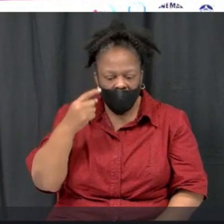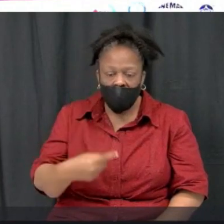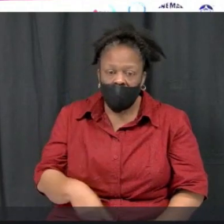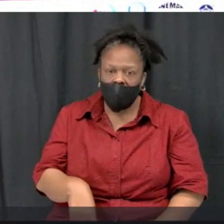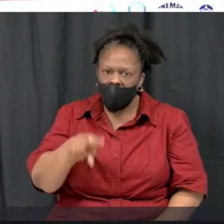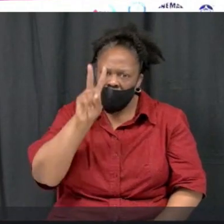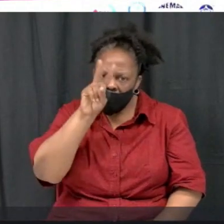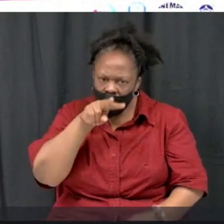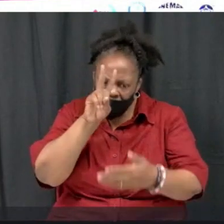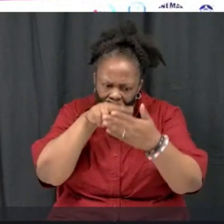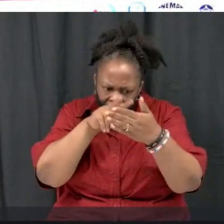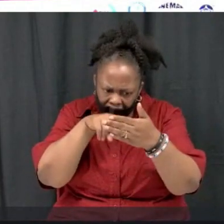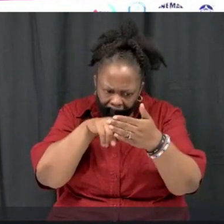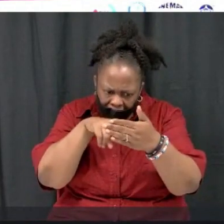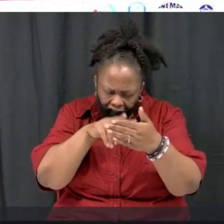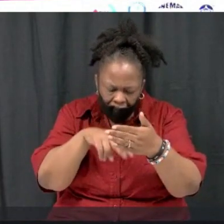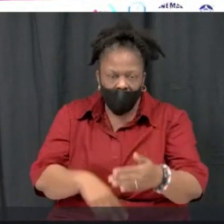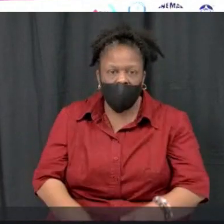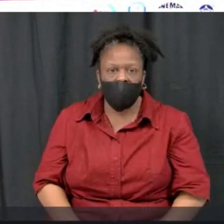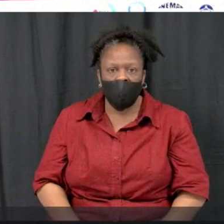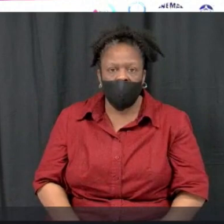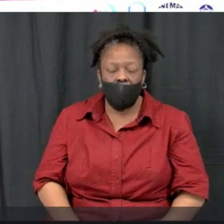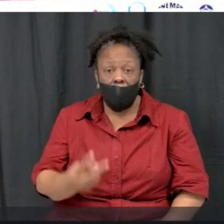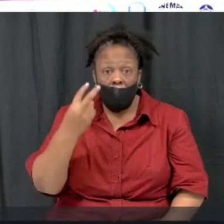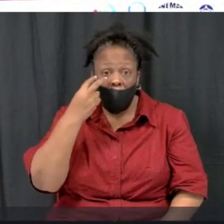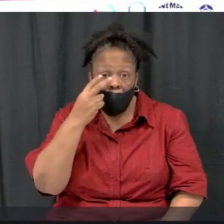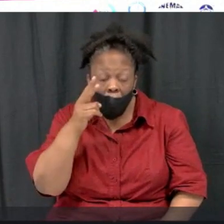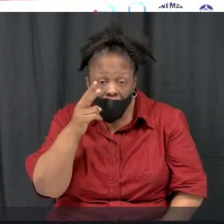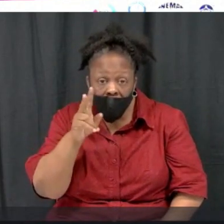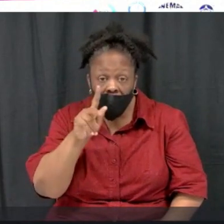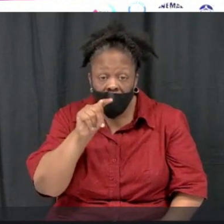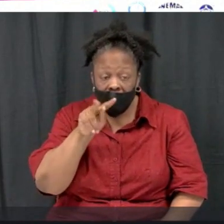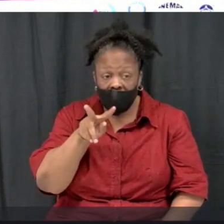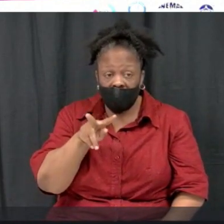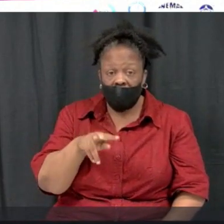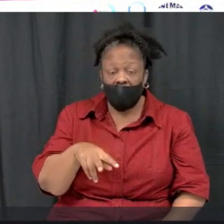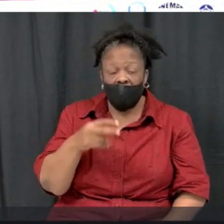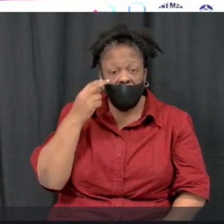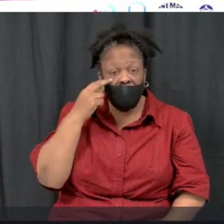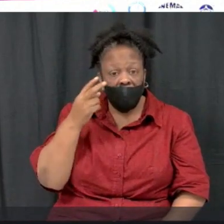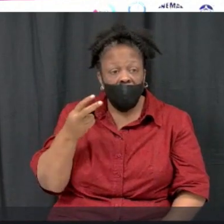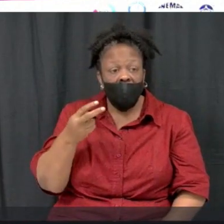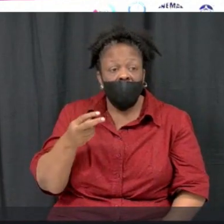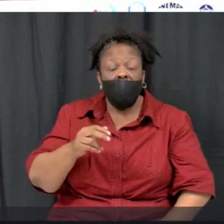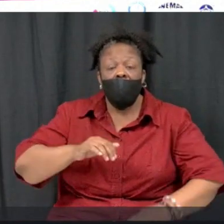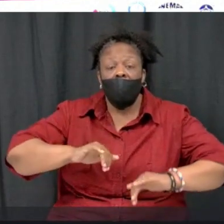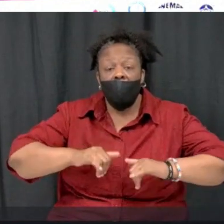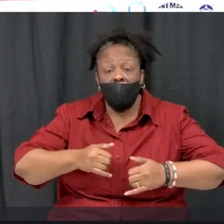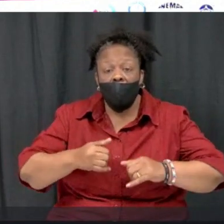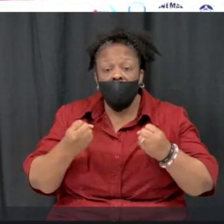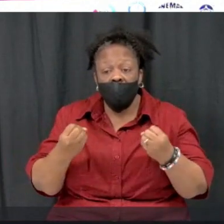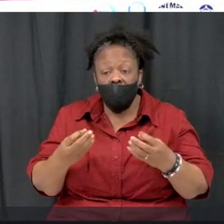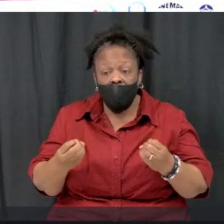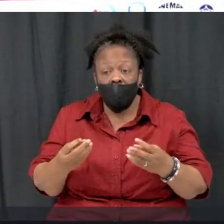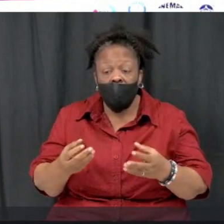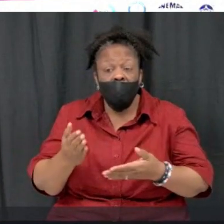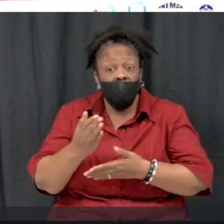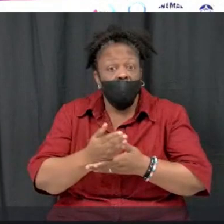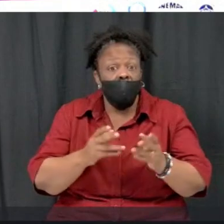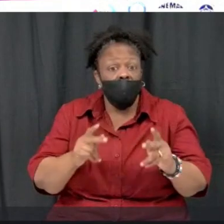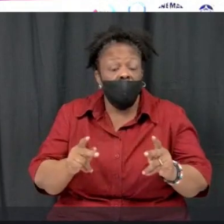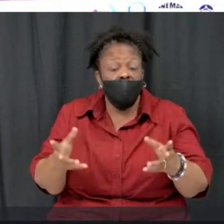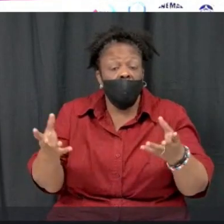down from social media platforms. And as soon as they're taken down, more are presented. Just keep in mind that anyone can